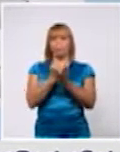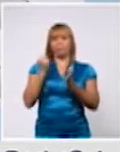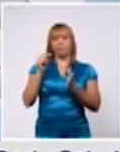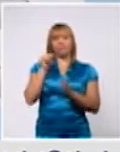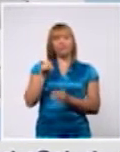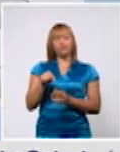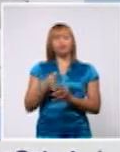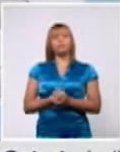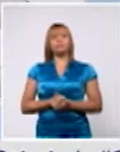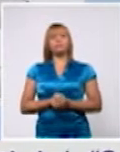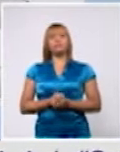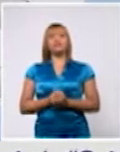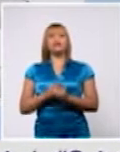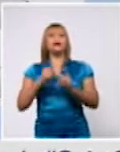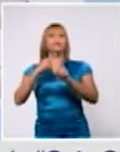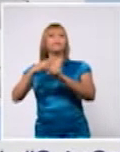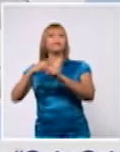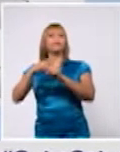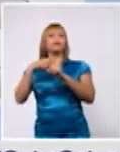to